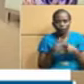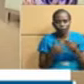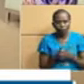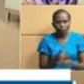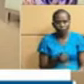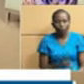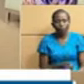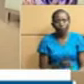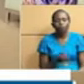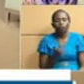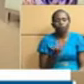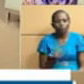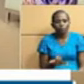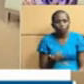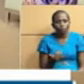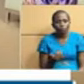And therefore,